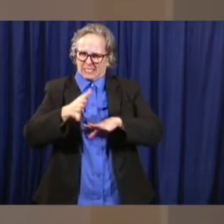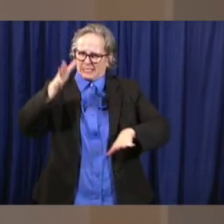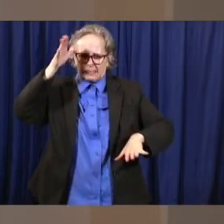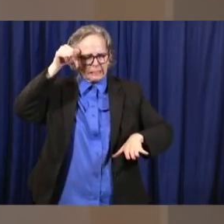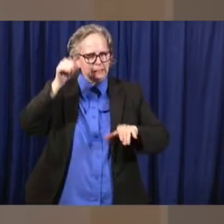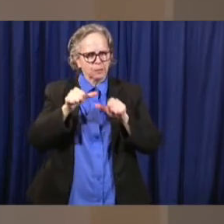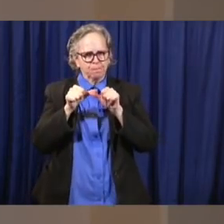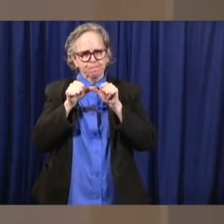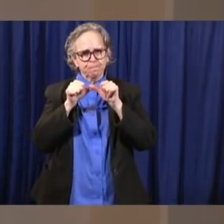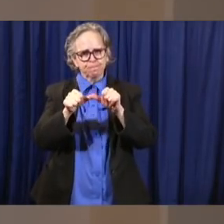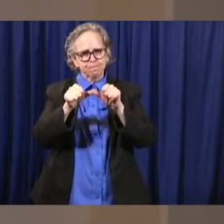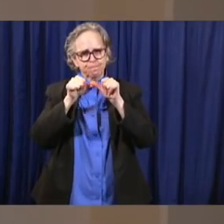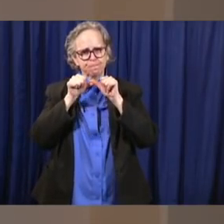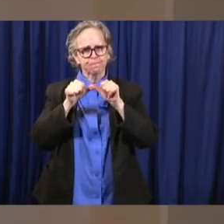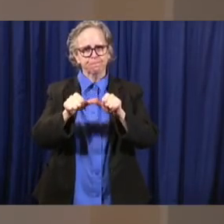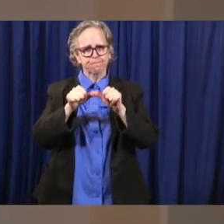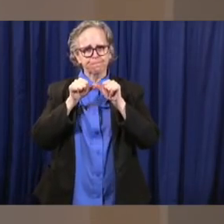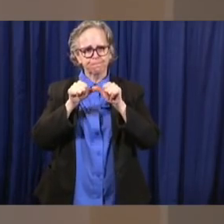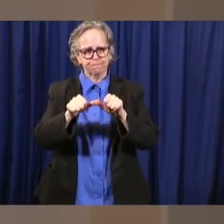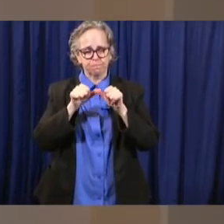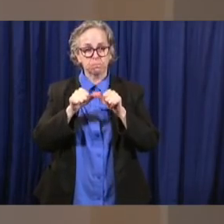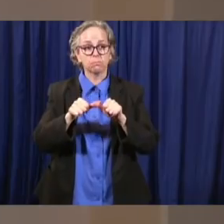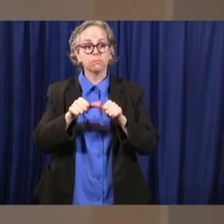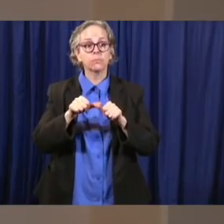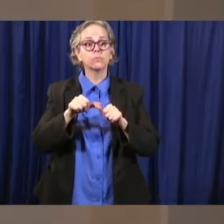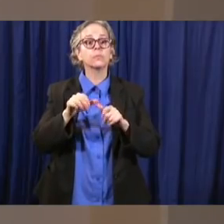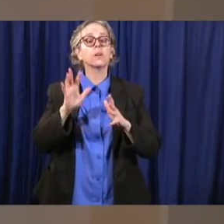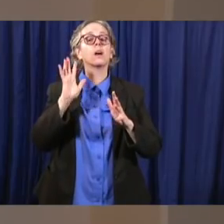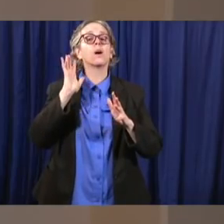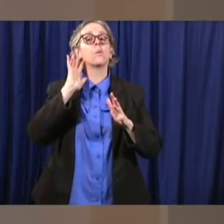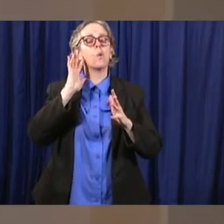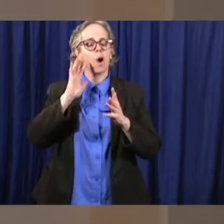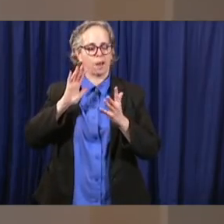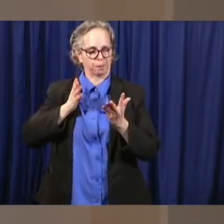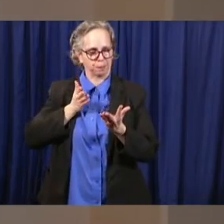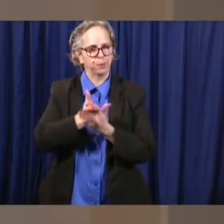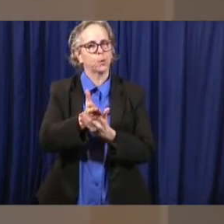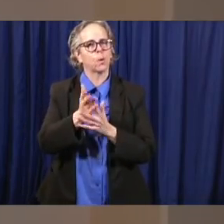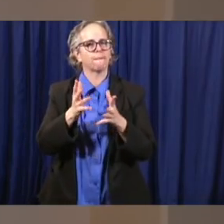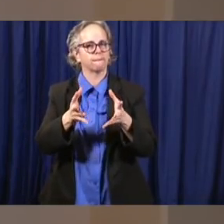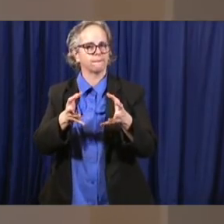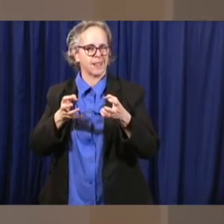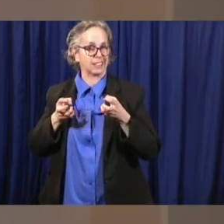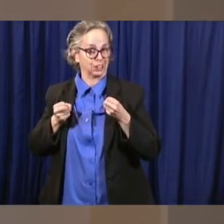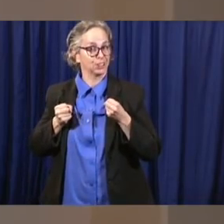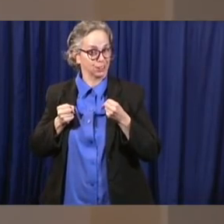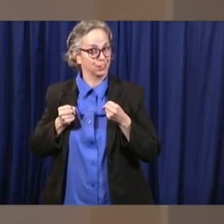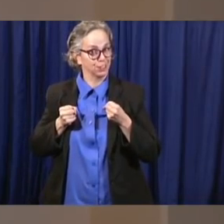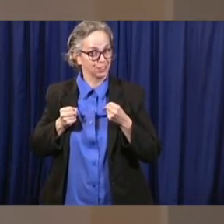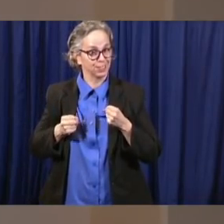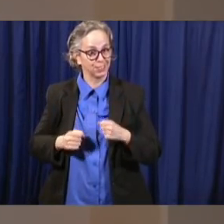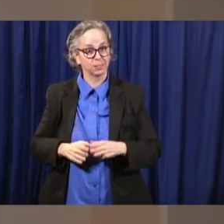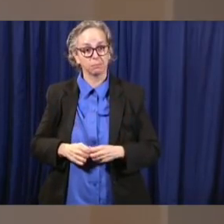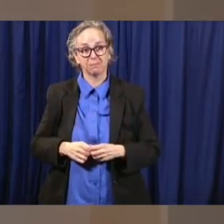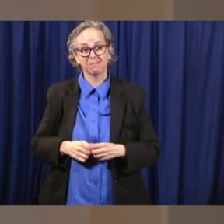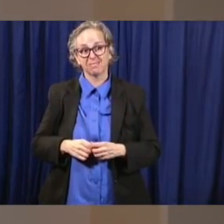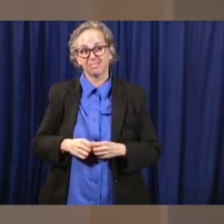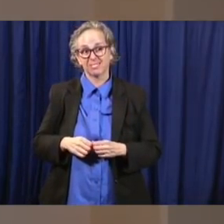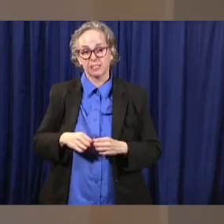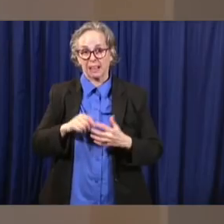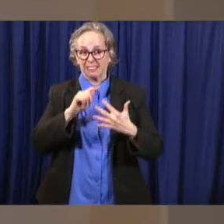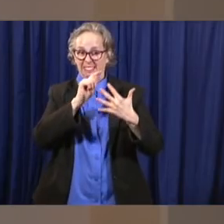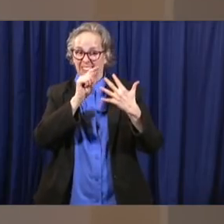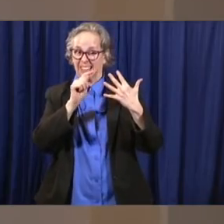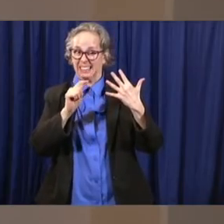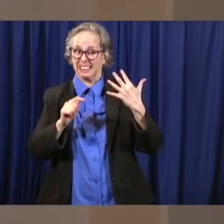on this track, we're going to get through this faster. But know that these safe practices are going to be with